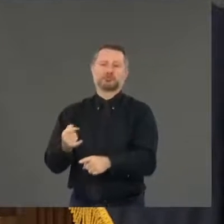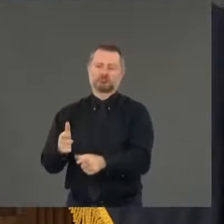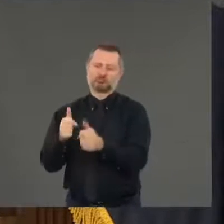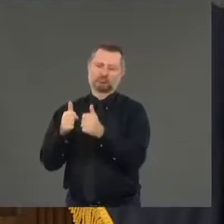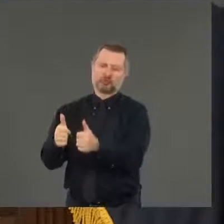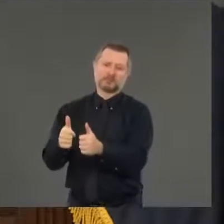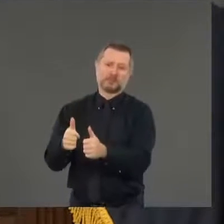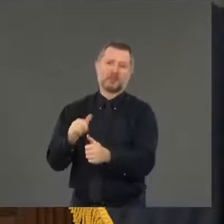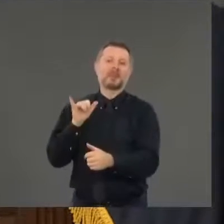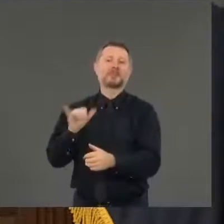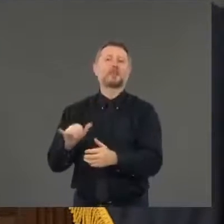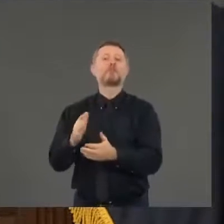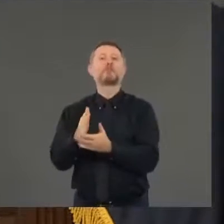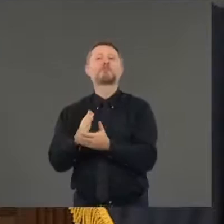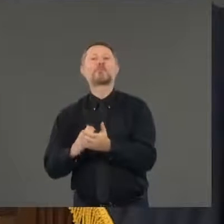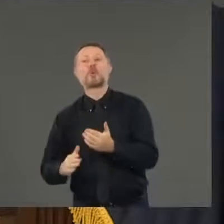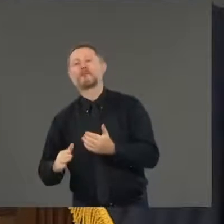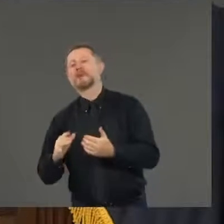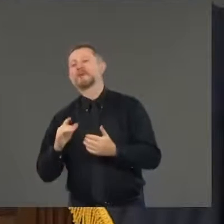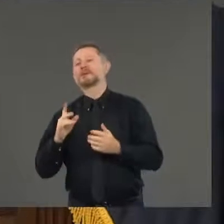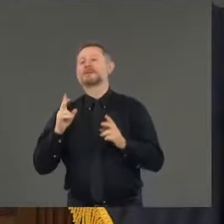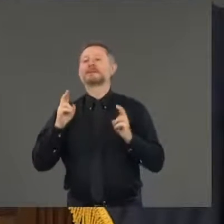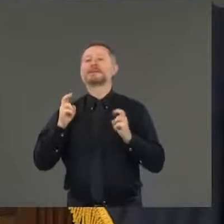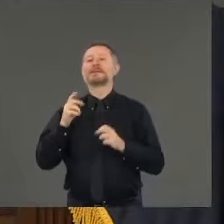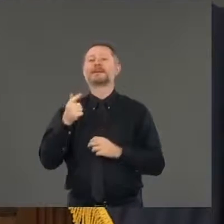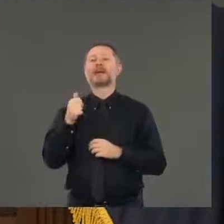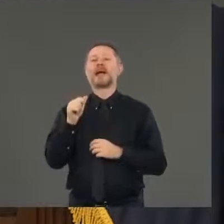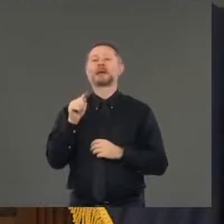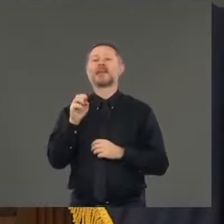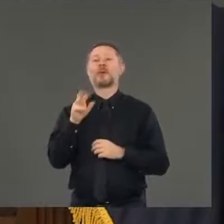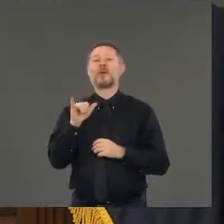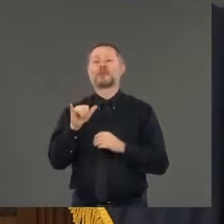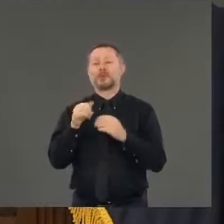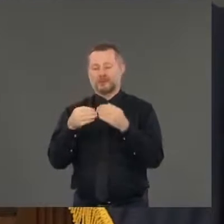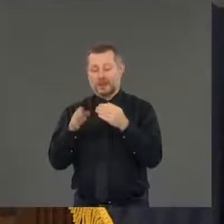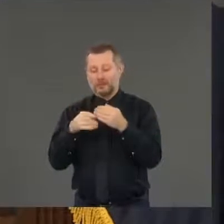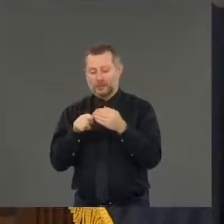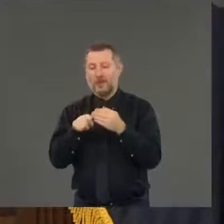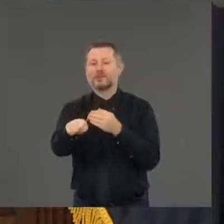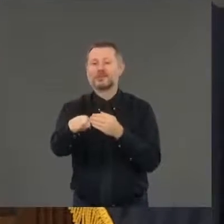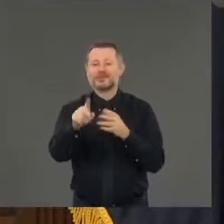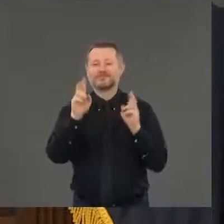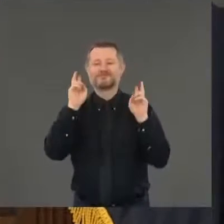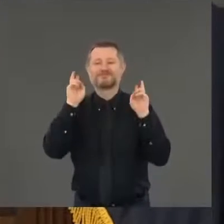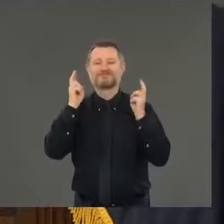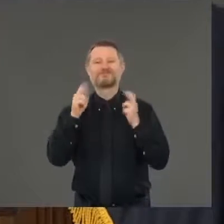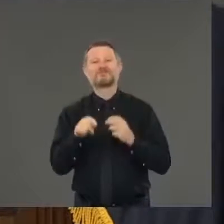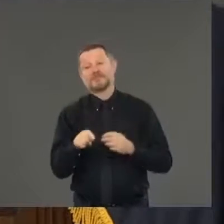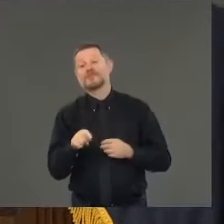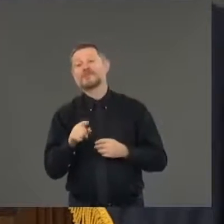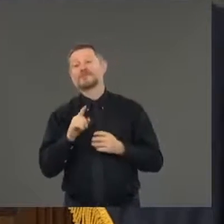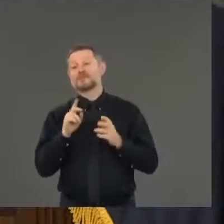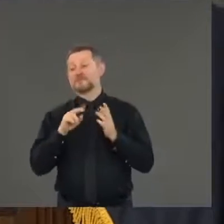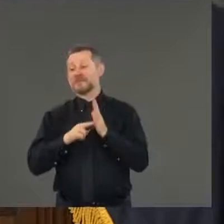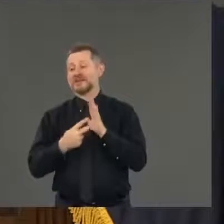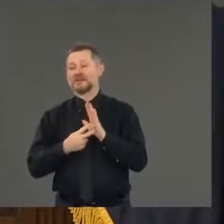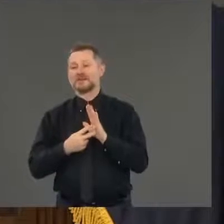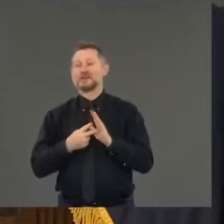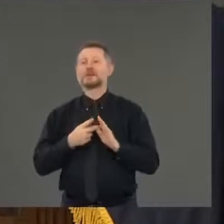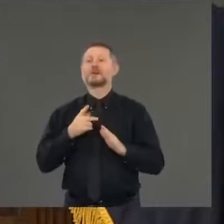part of the Gateway Tunnel project. It's a thoroughfare that leads to the Gateway